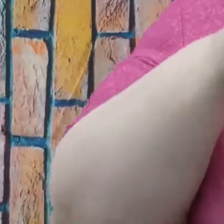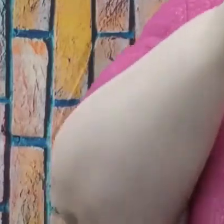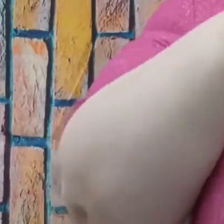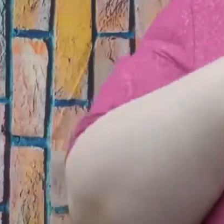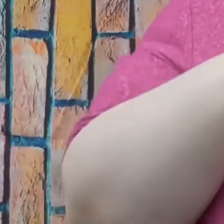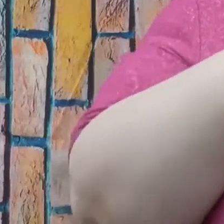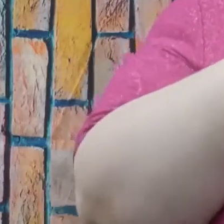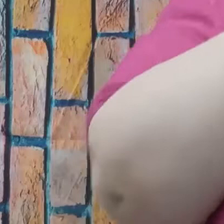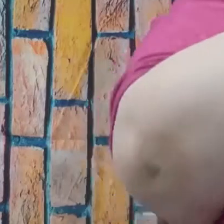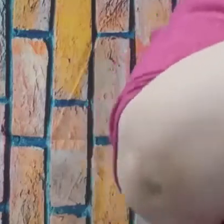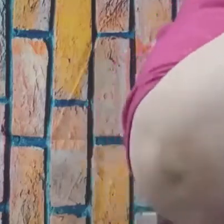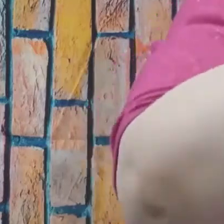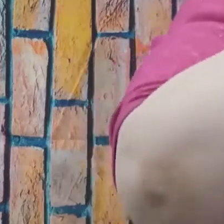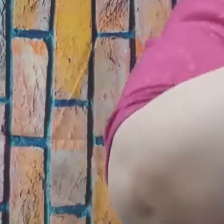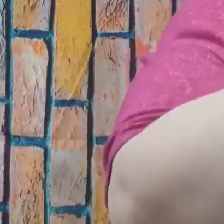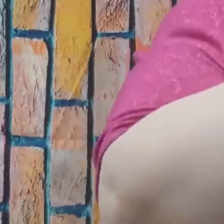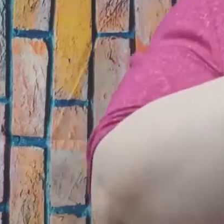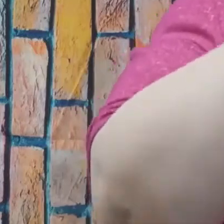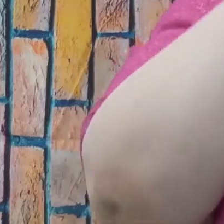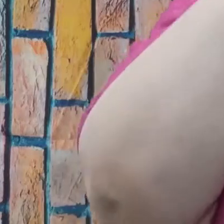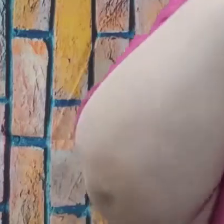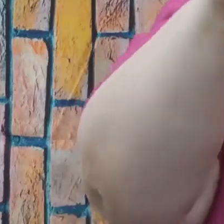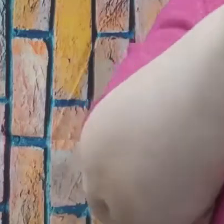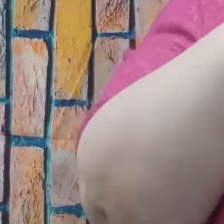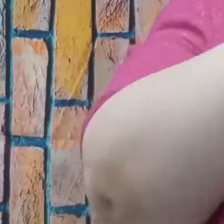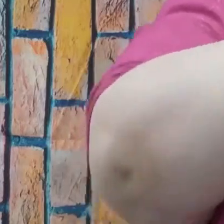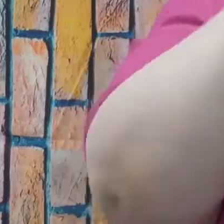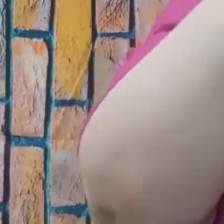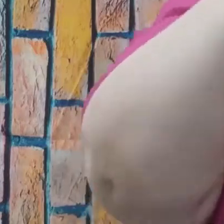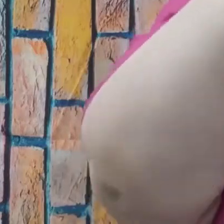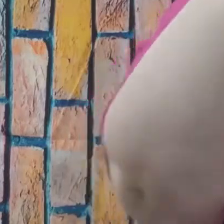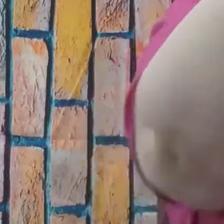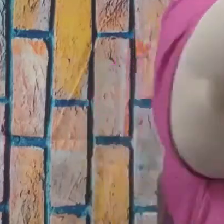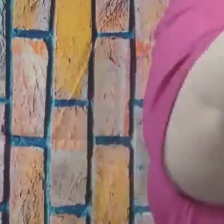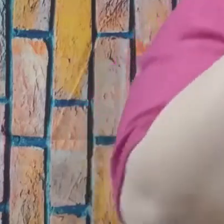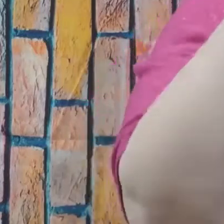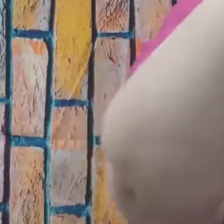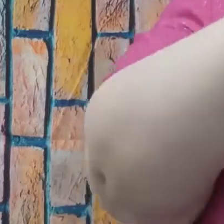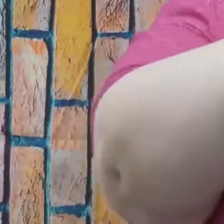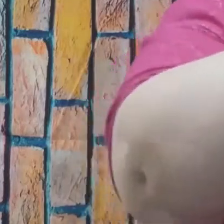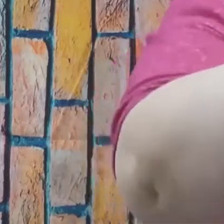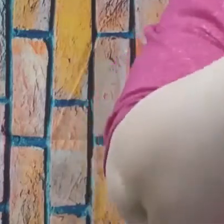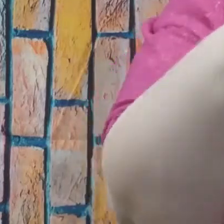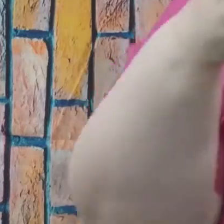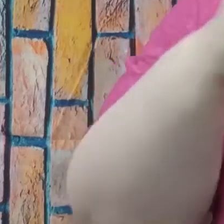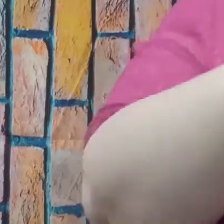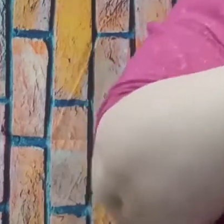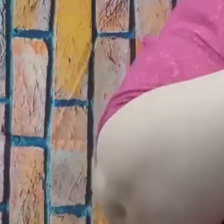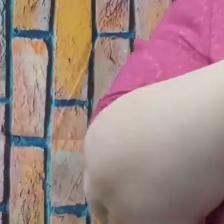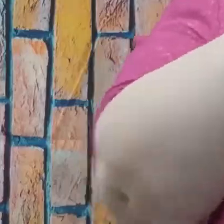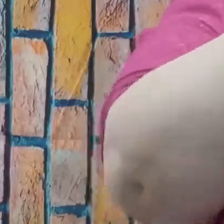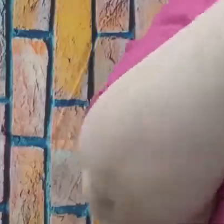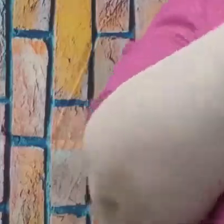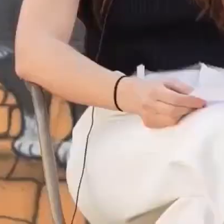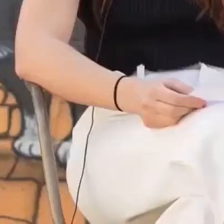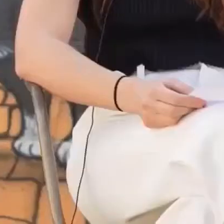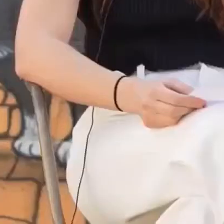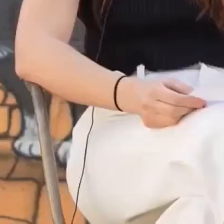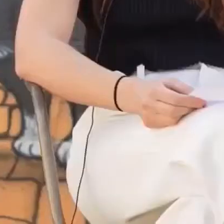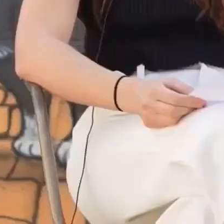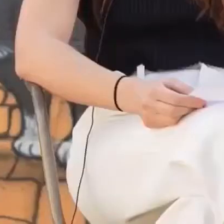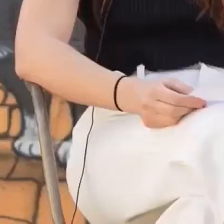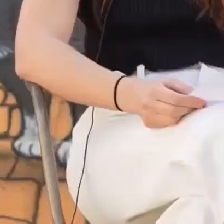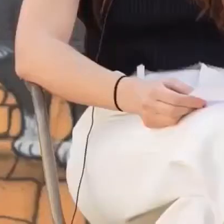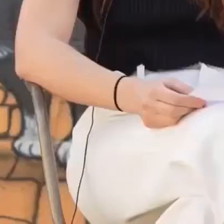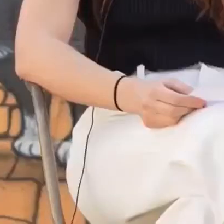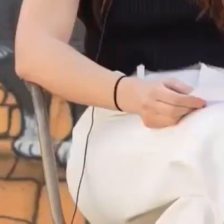Now that I've gotten the shot, yes, I'm still careful, but I can do things like normal. The sign